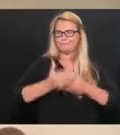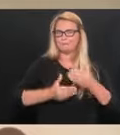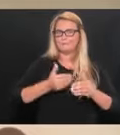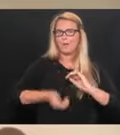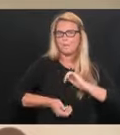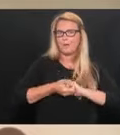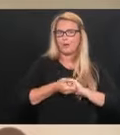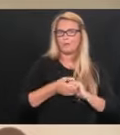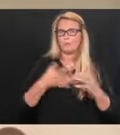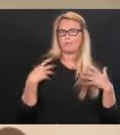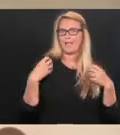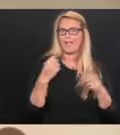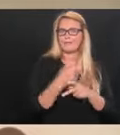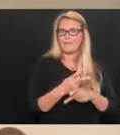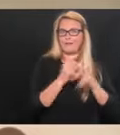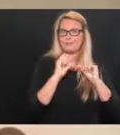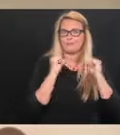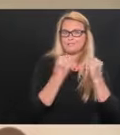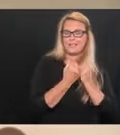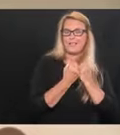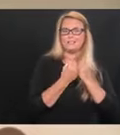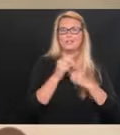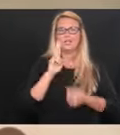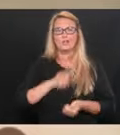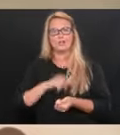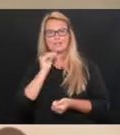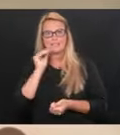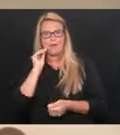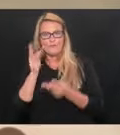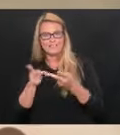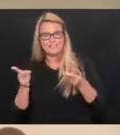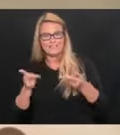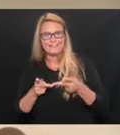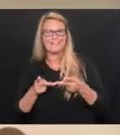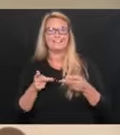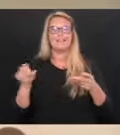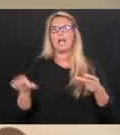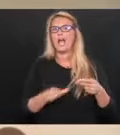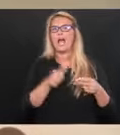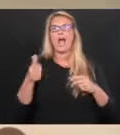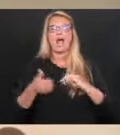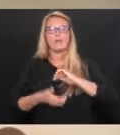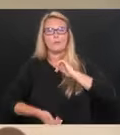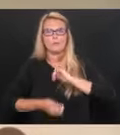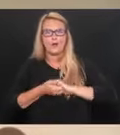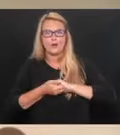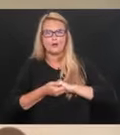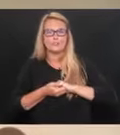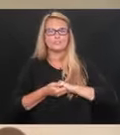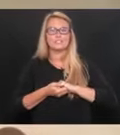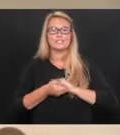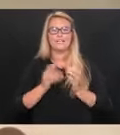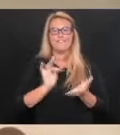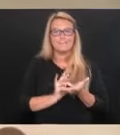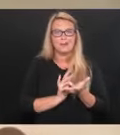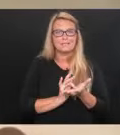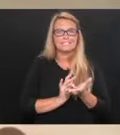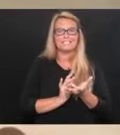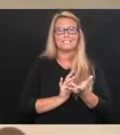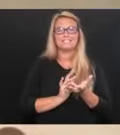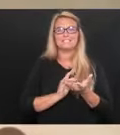Healthcare Association, with the nursing home facilities, with our other partners in pharmacies